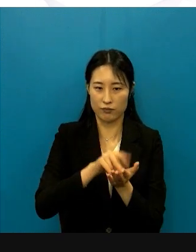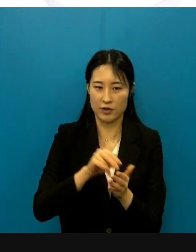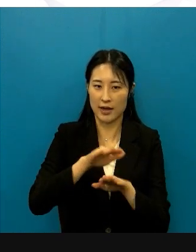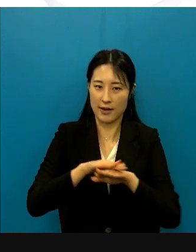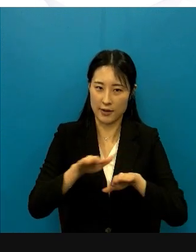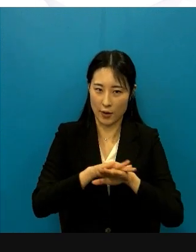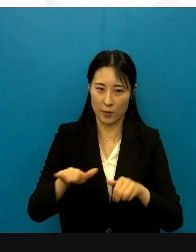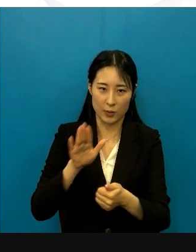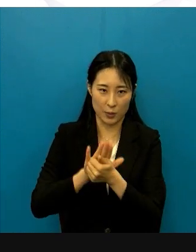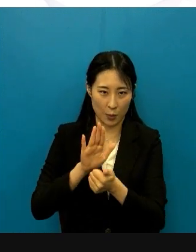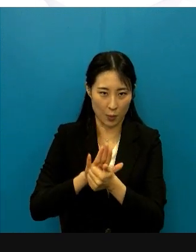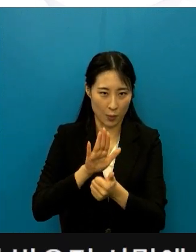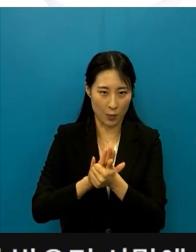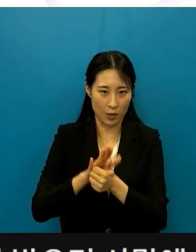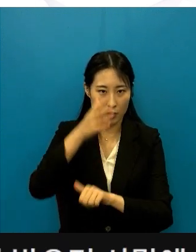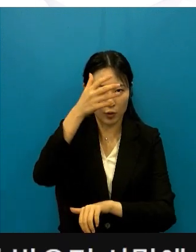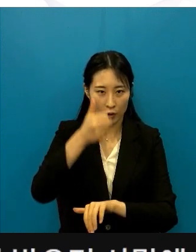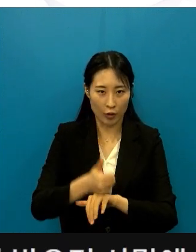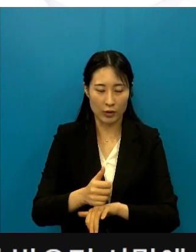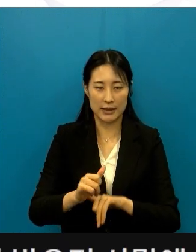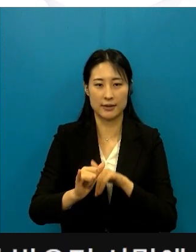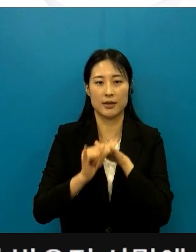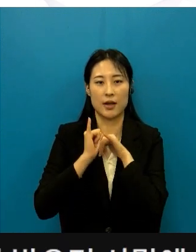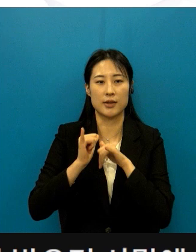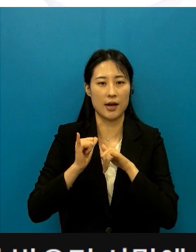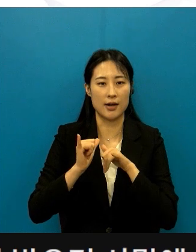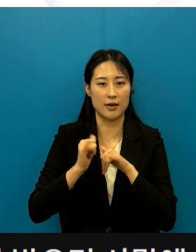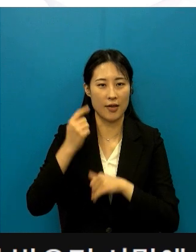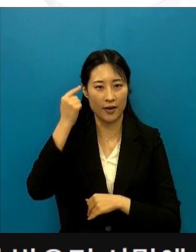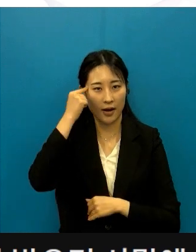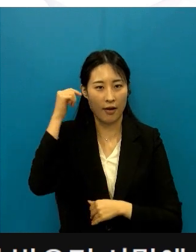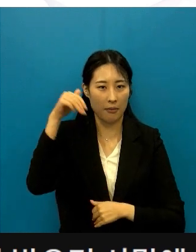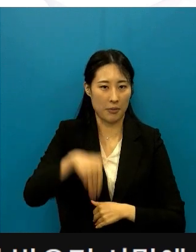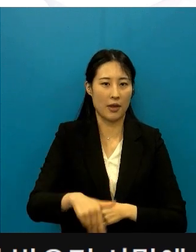pose a risk to vulnerable group,